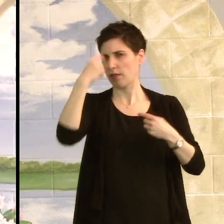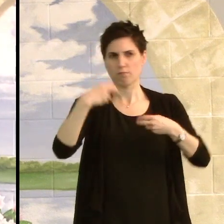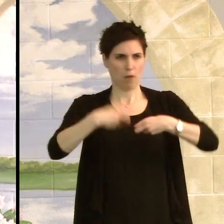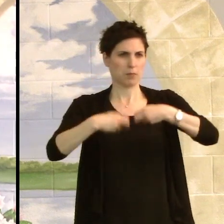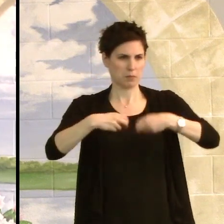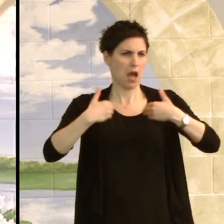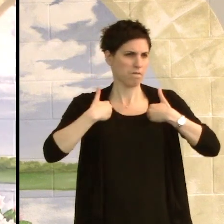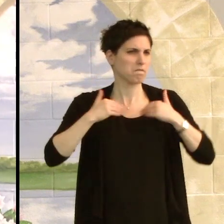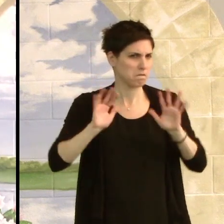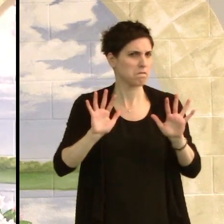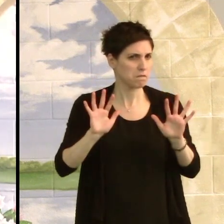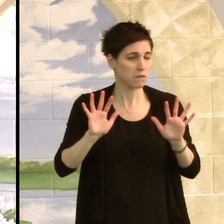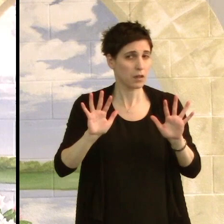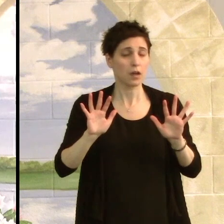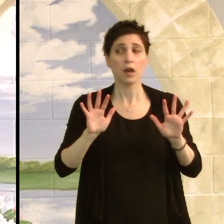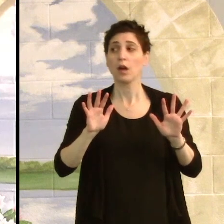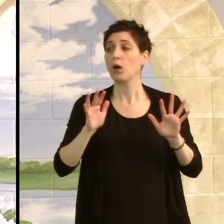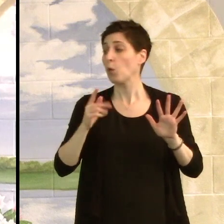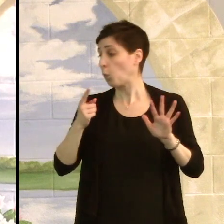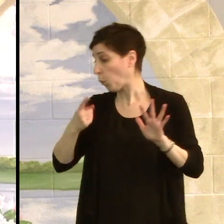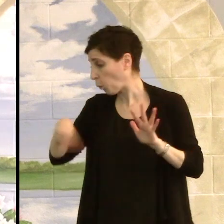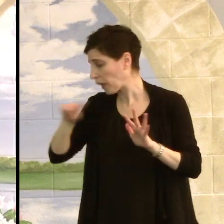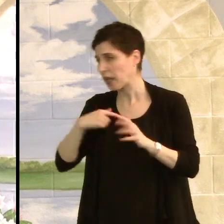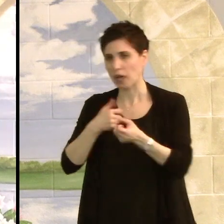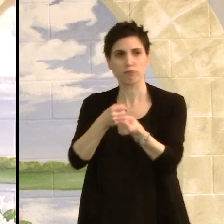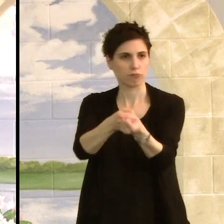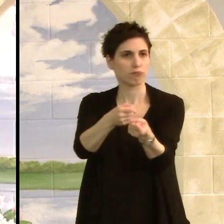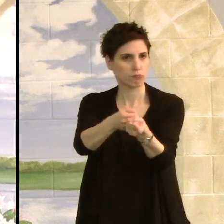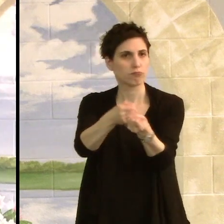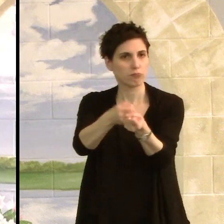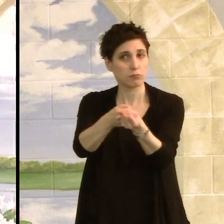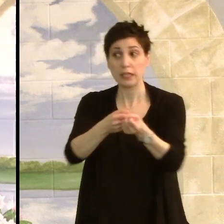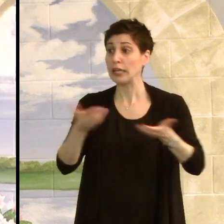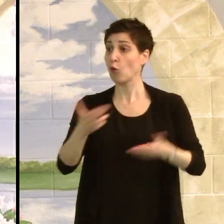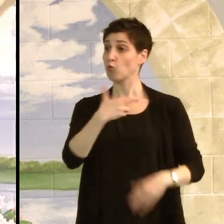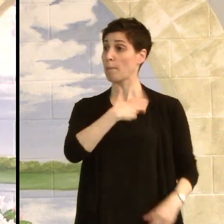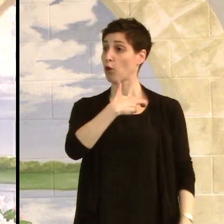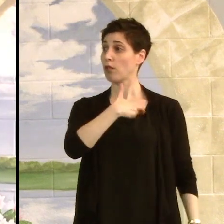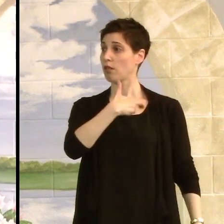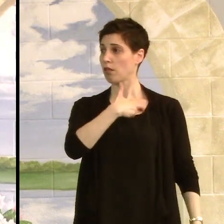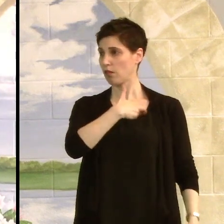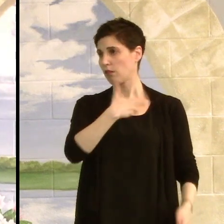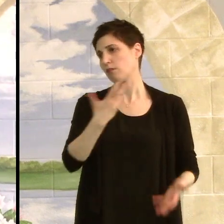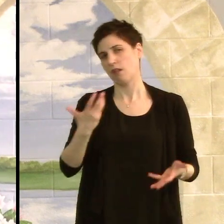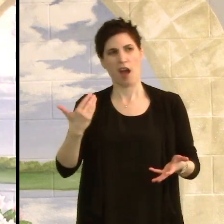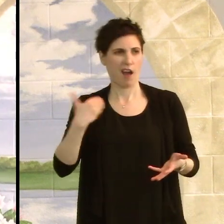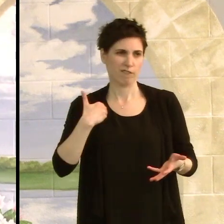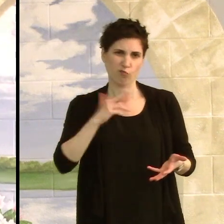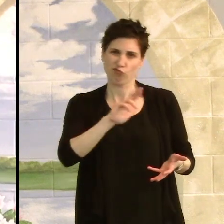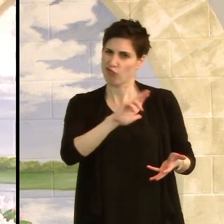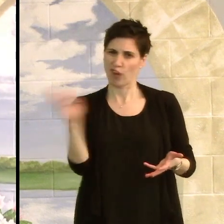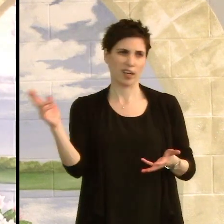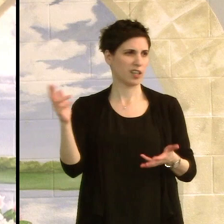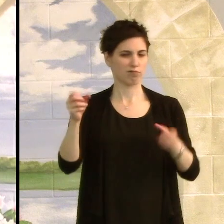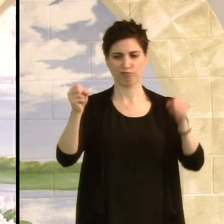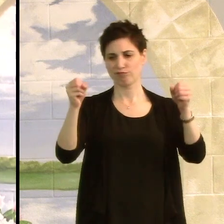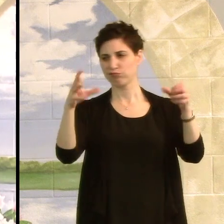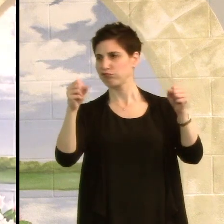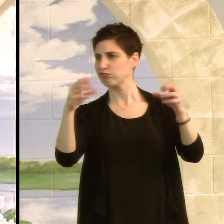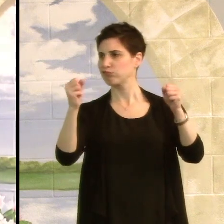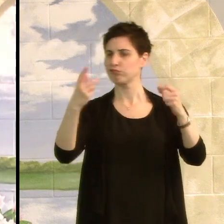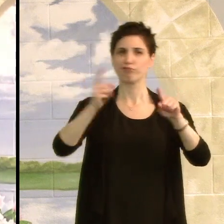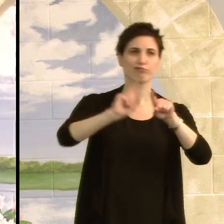There's a lot we can do to help, and right here at Rumball, we have an excellent communication-rich